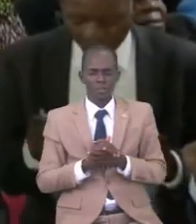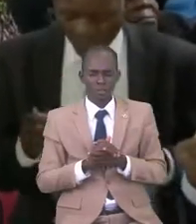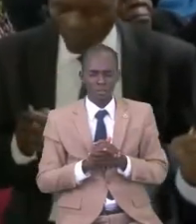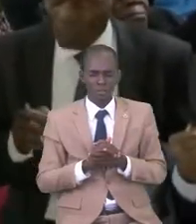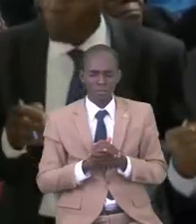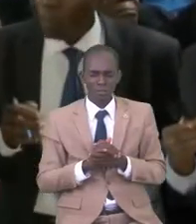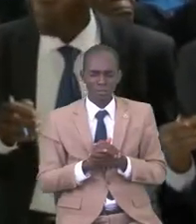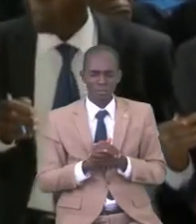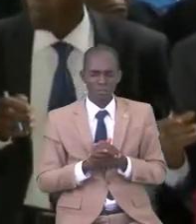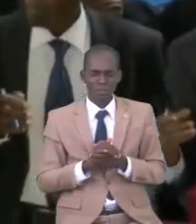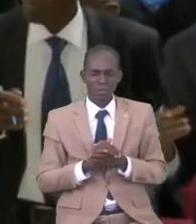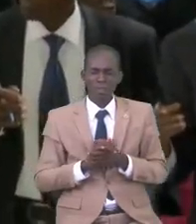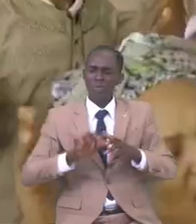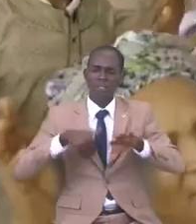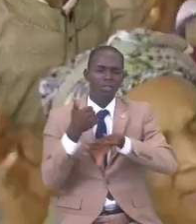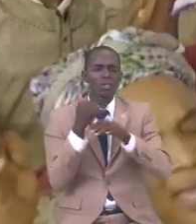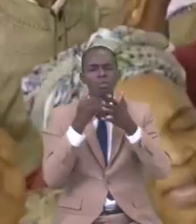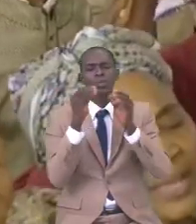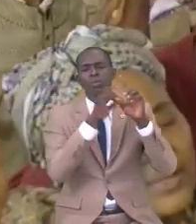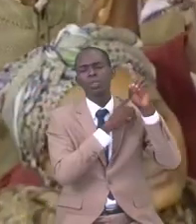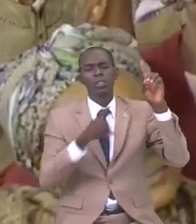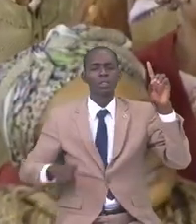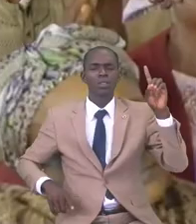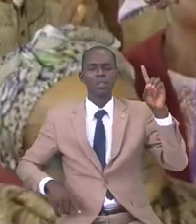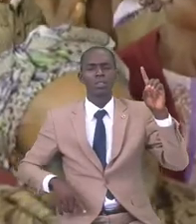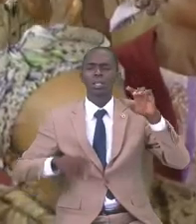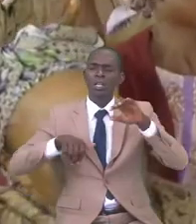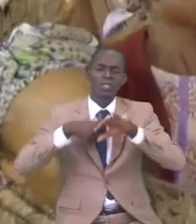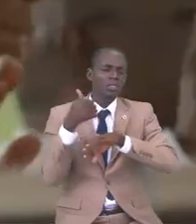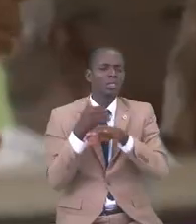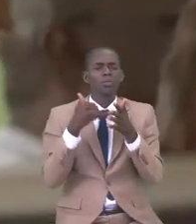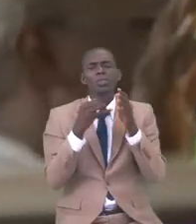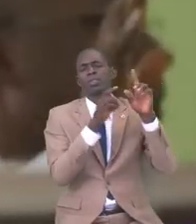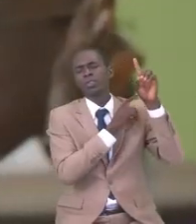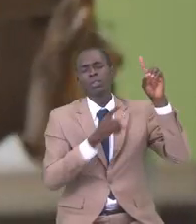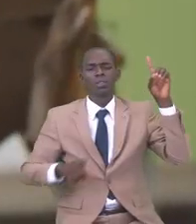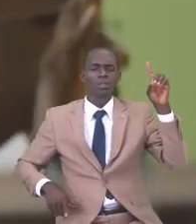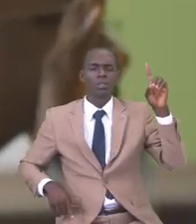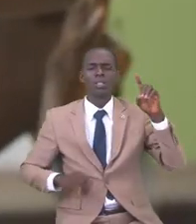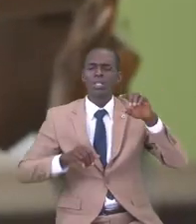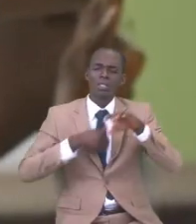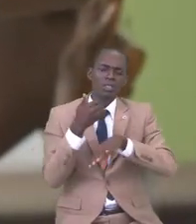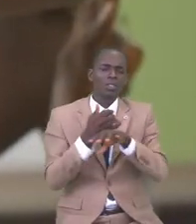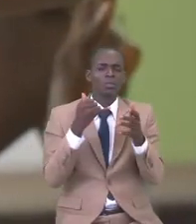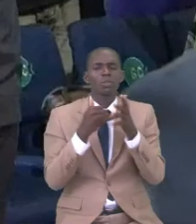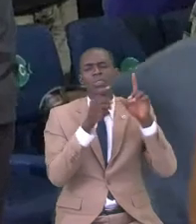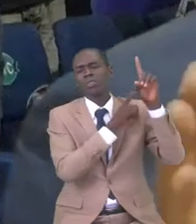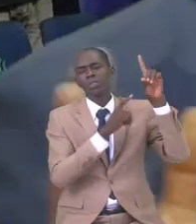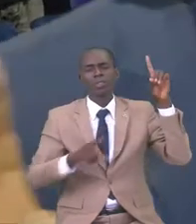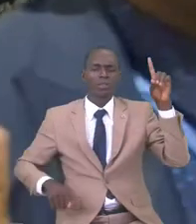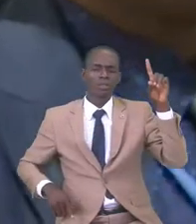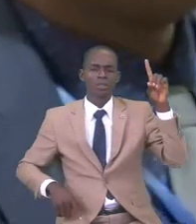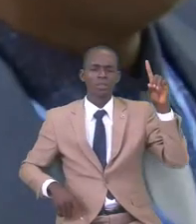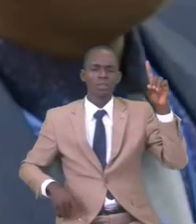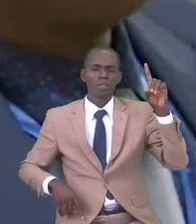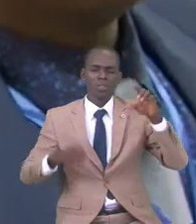Confirm it, O Lord. Confirm it, Lord. Confirm it, Lord, in